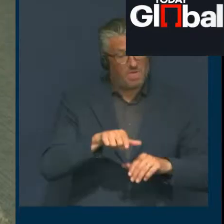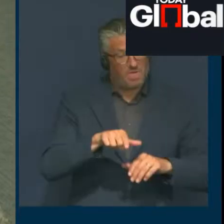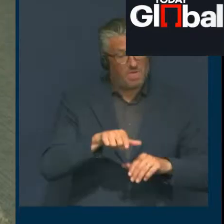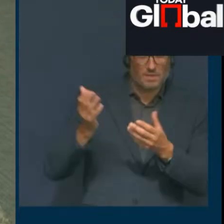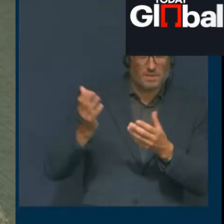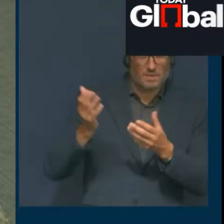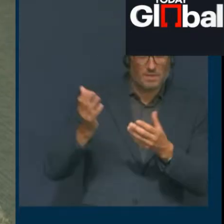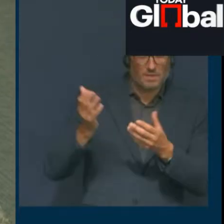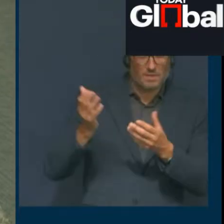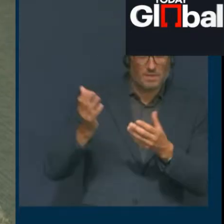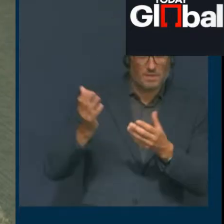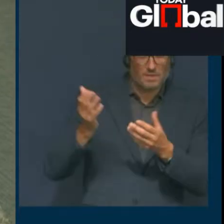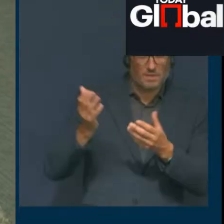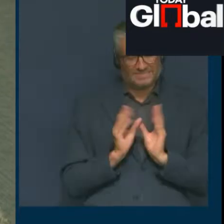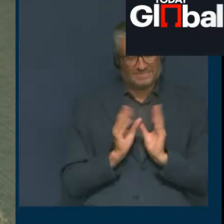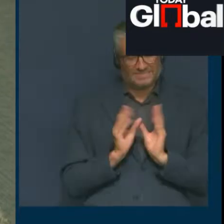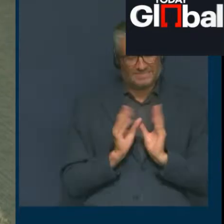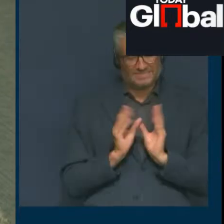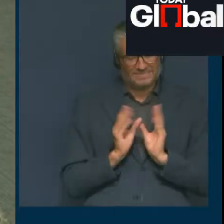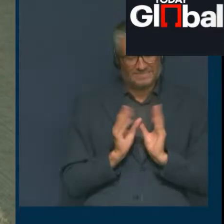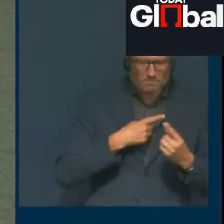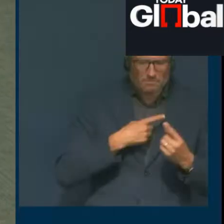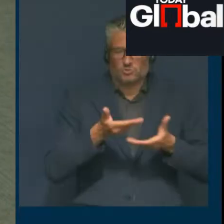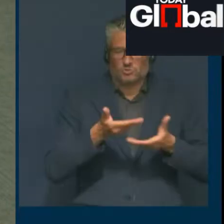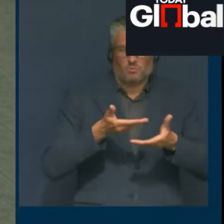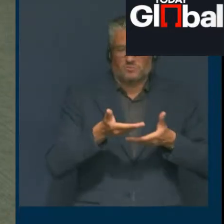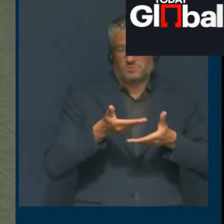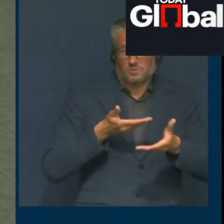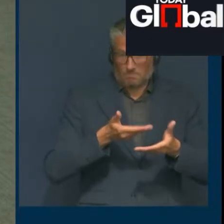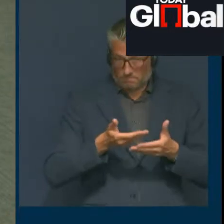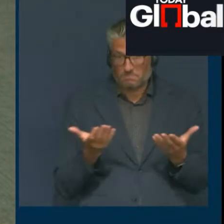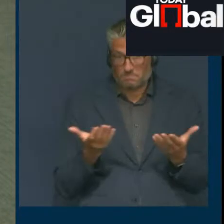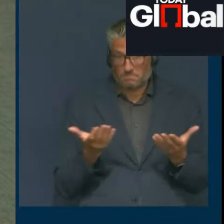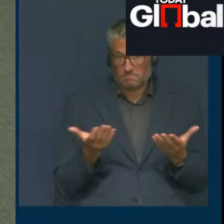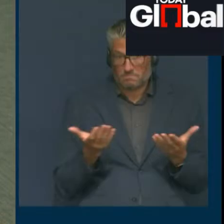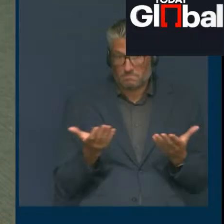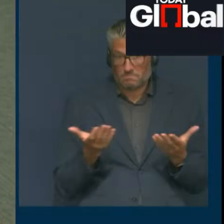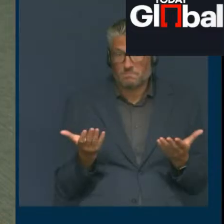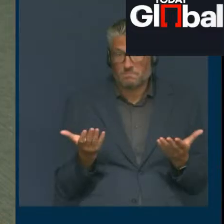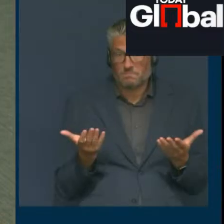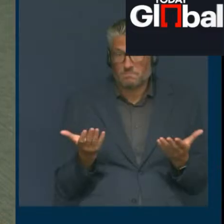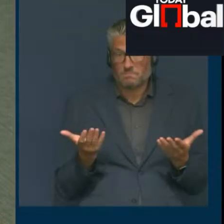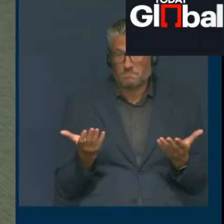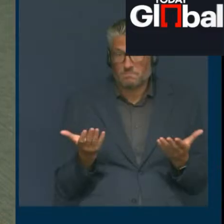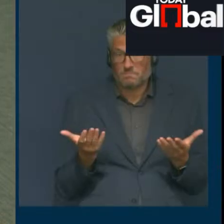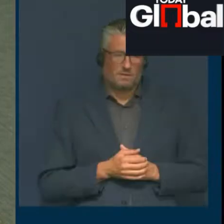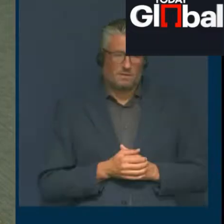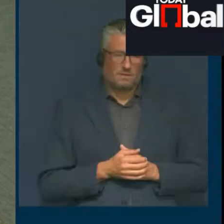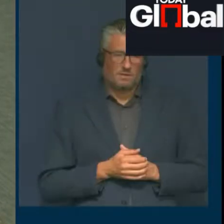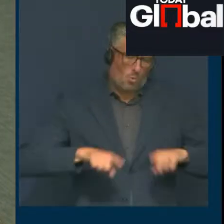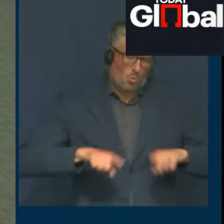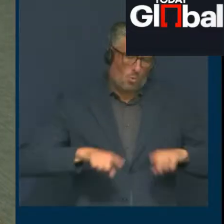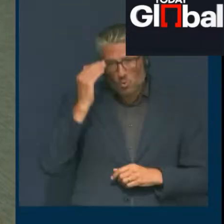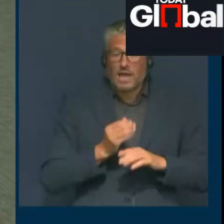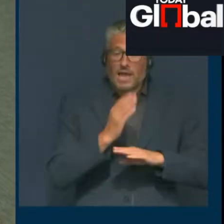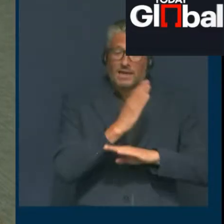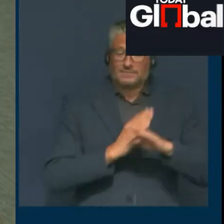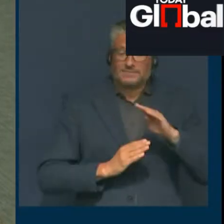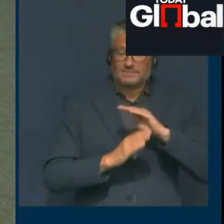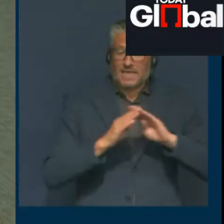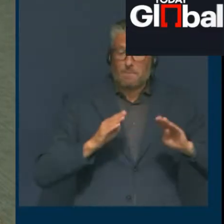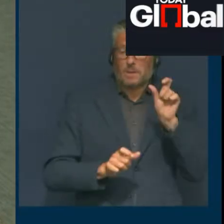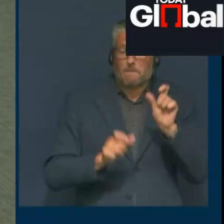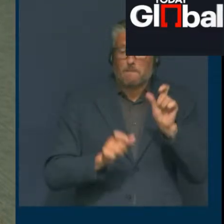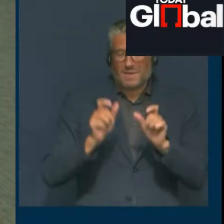periodic meetings. Out of our belief in the importance that persons with disabilities are